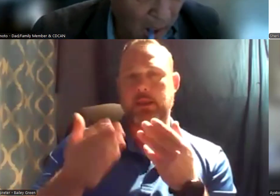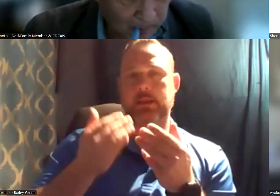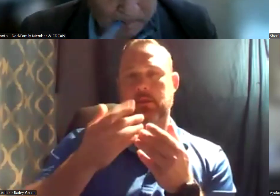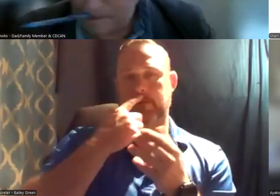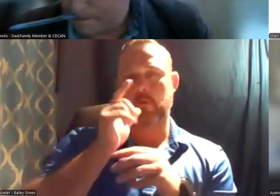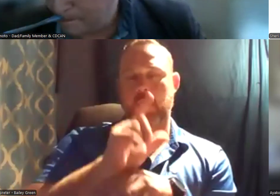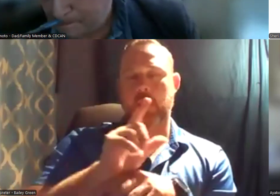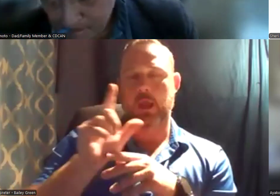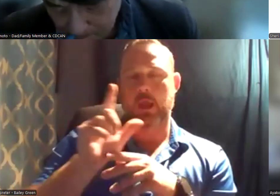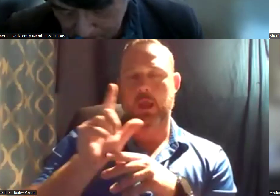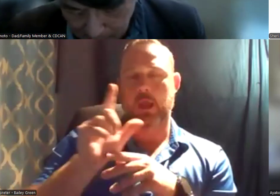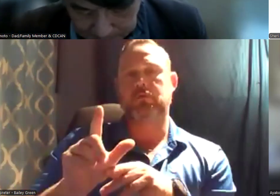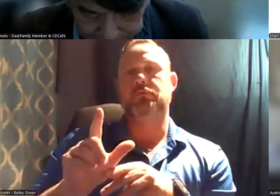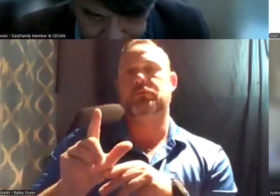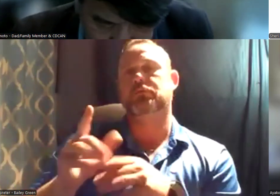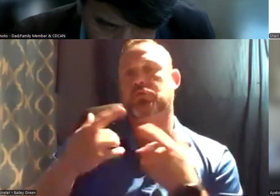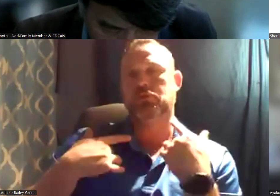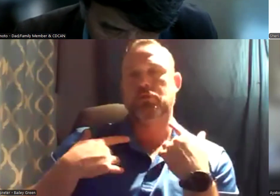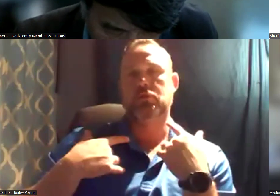landlords to consider